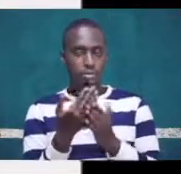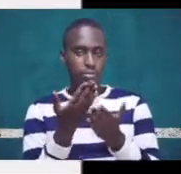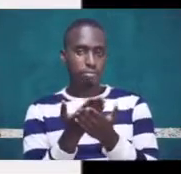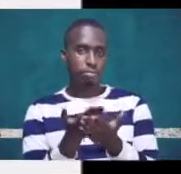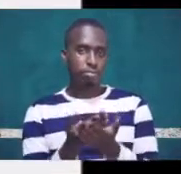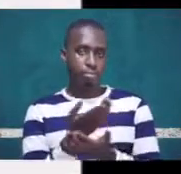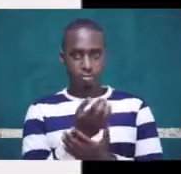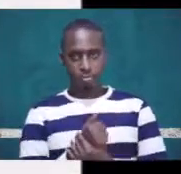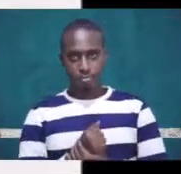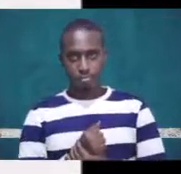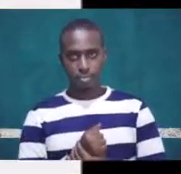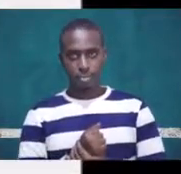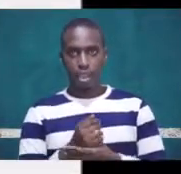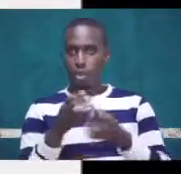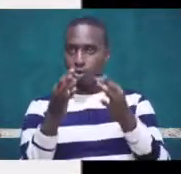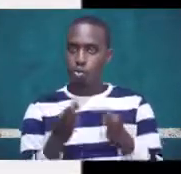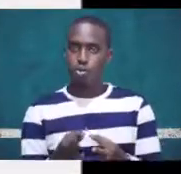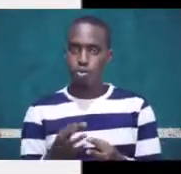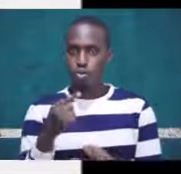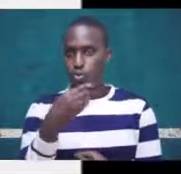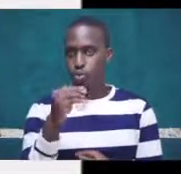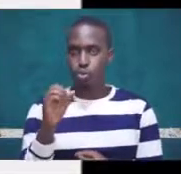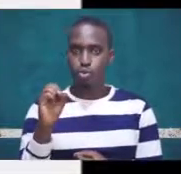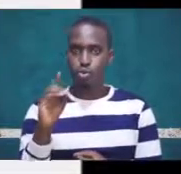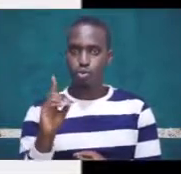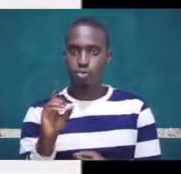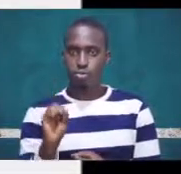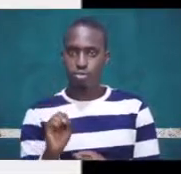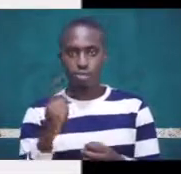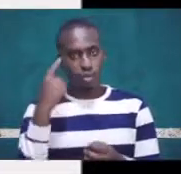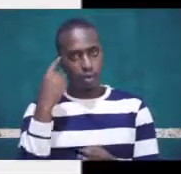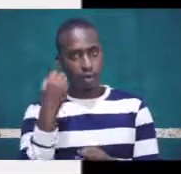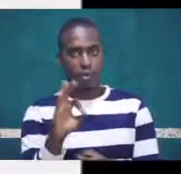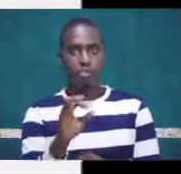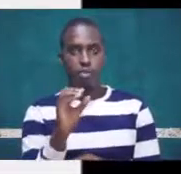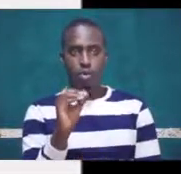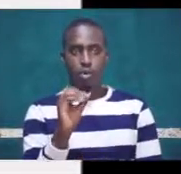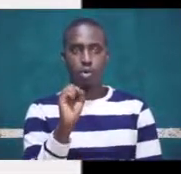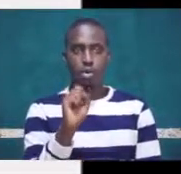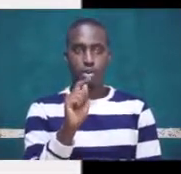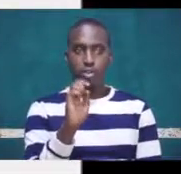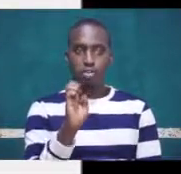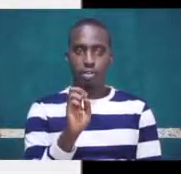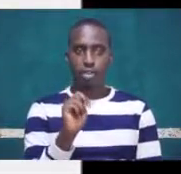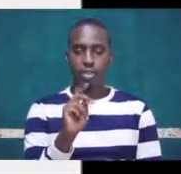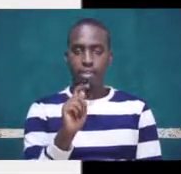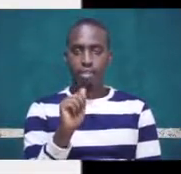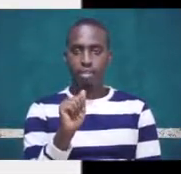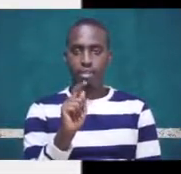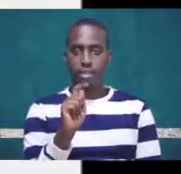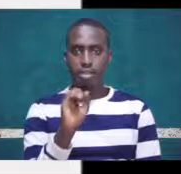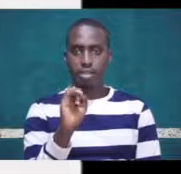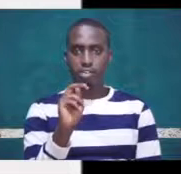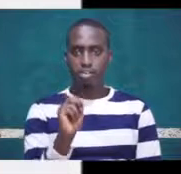ostentation. Goods of ostentation. Ostentation. What are goods